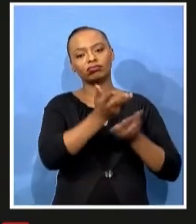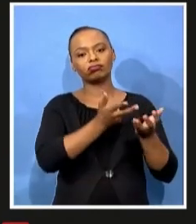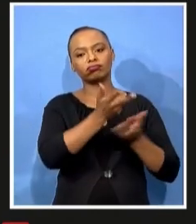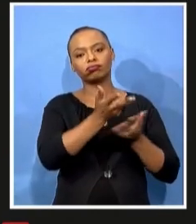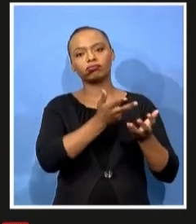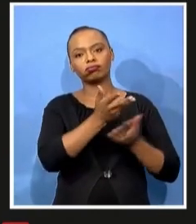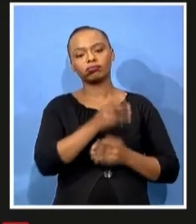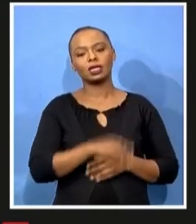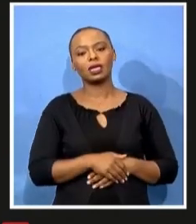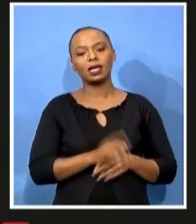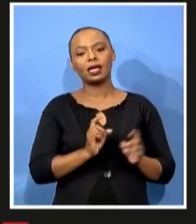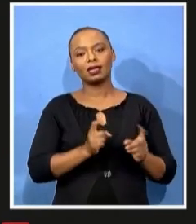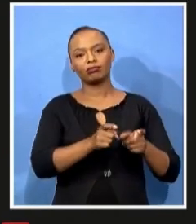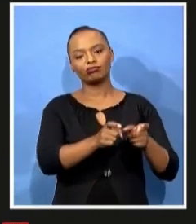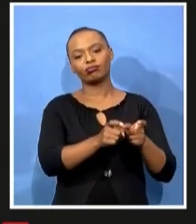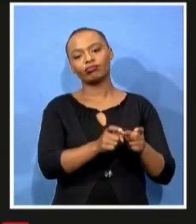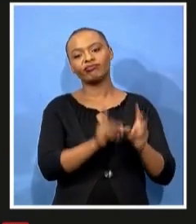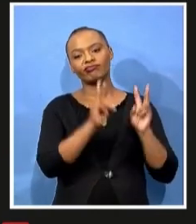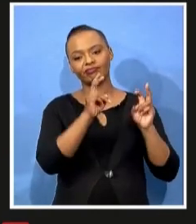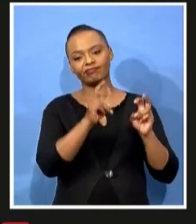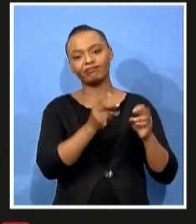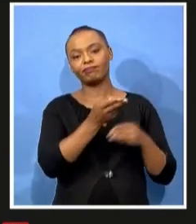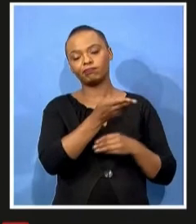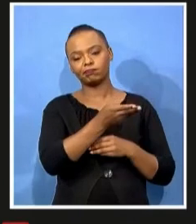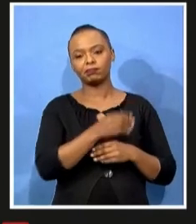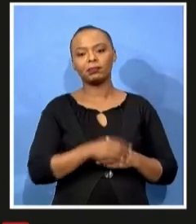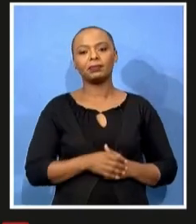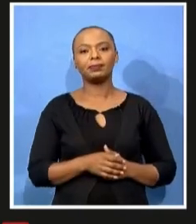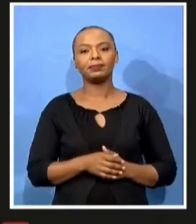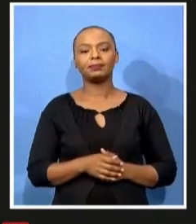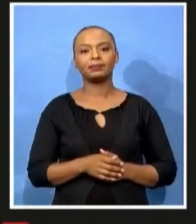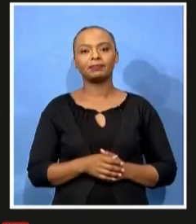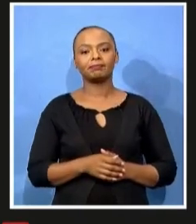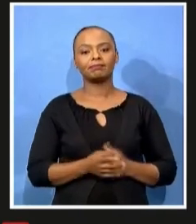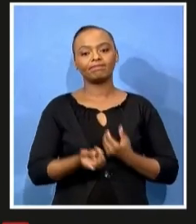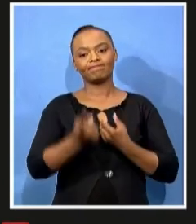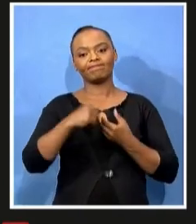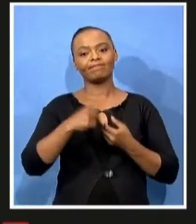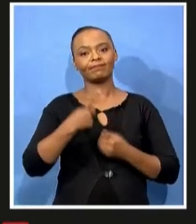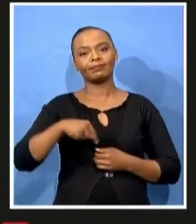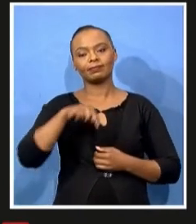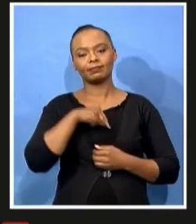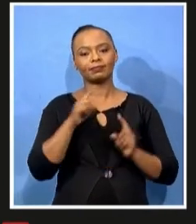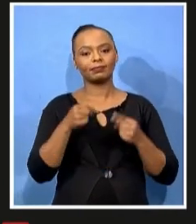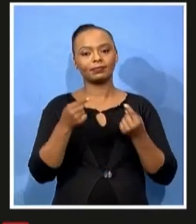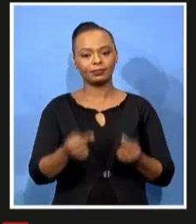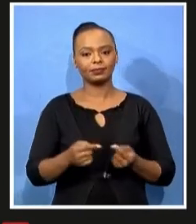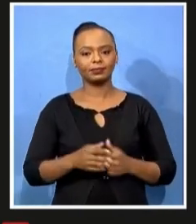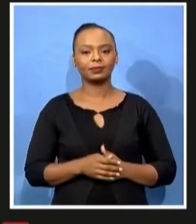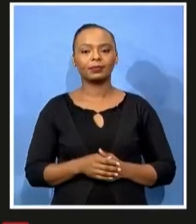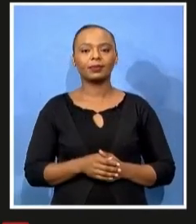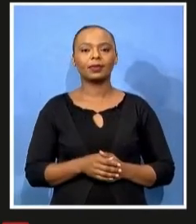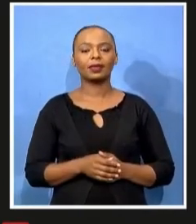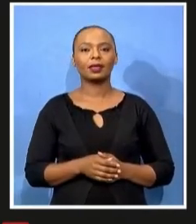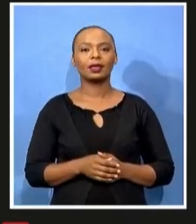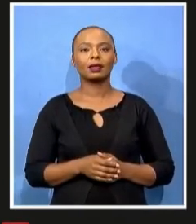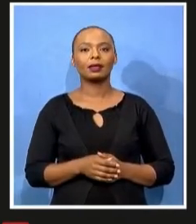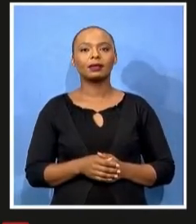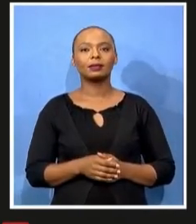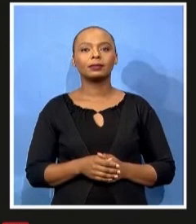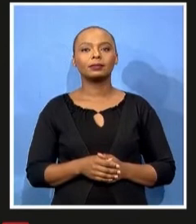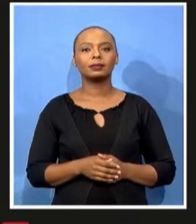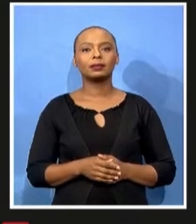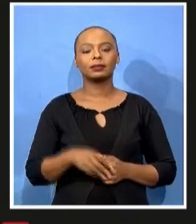so we're not in a position to be here, but Anban Pillay, Deputy Director General, and other members